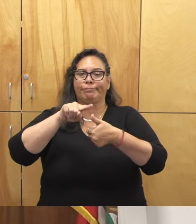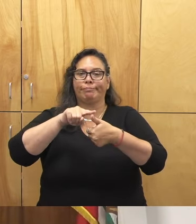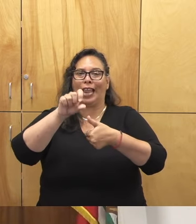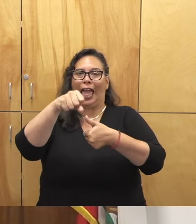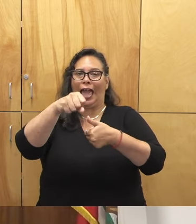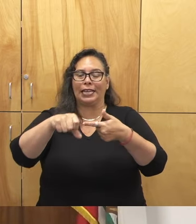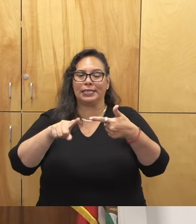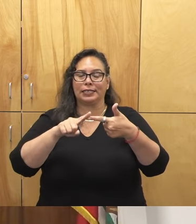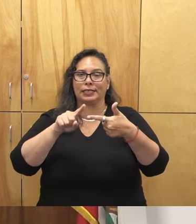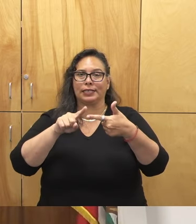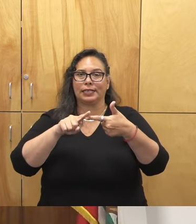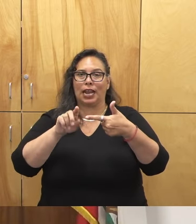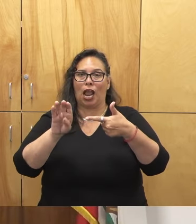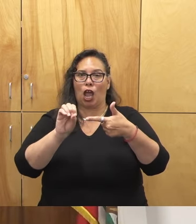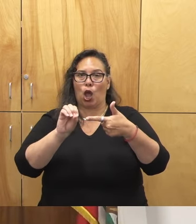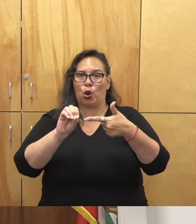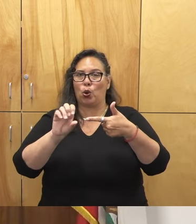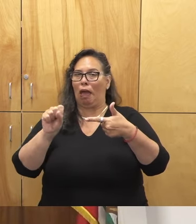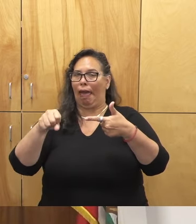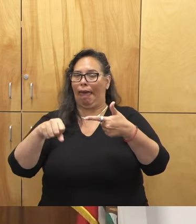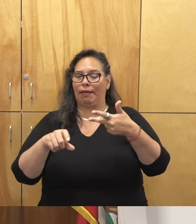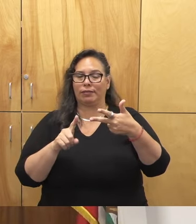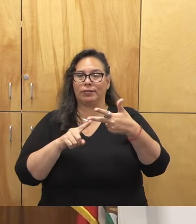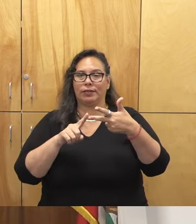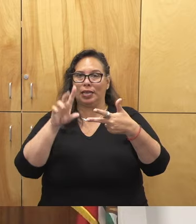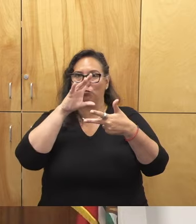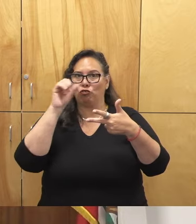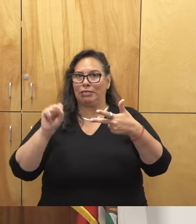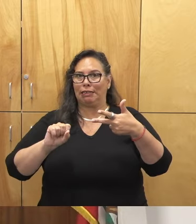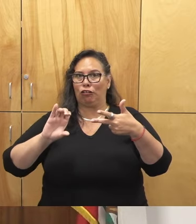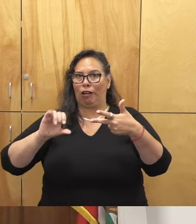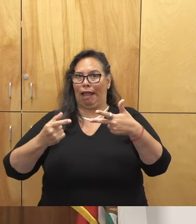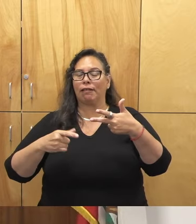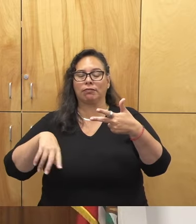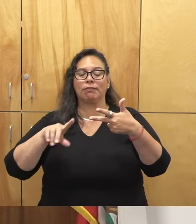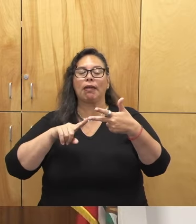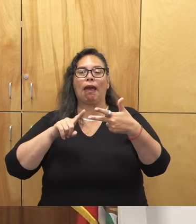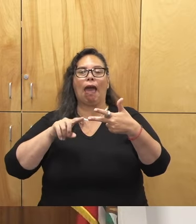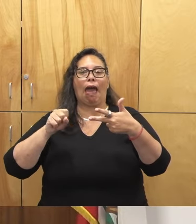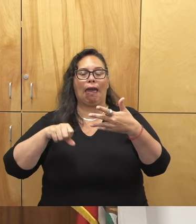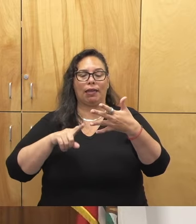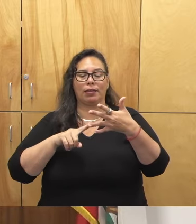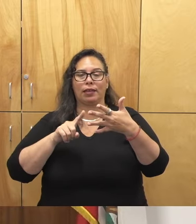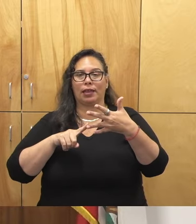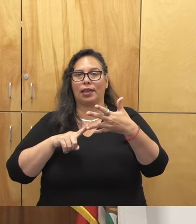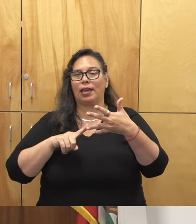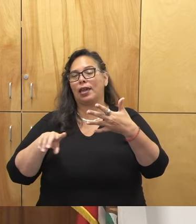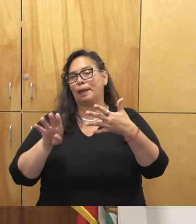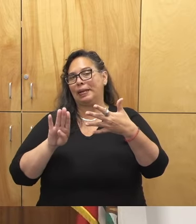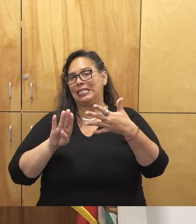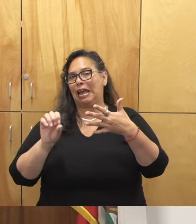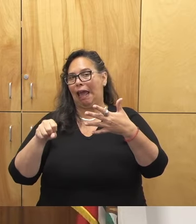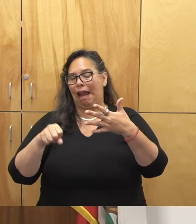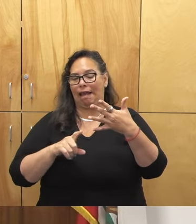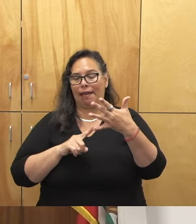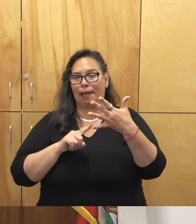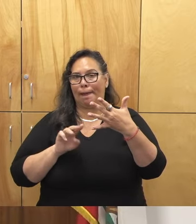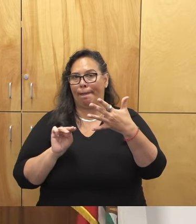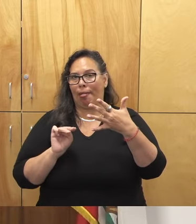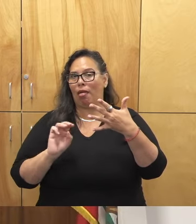Aye. President Craighead? Aye. Member Benitez? Aye. Member Miller? Aye. Thank you. That passes